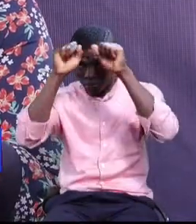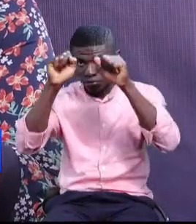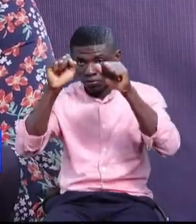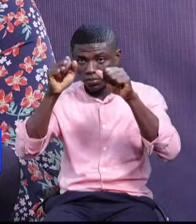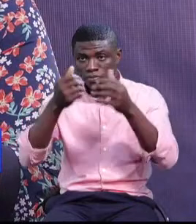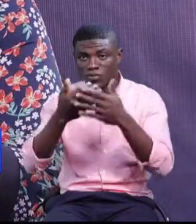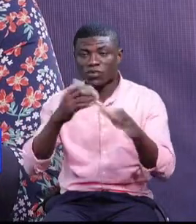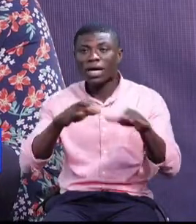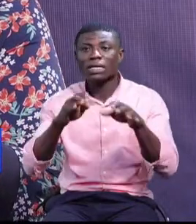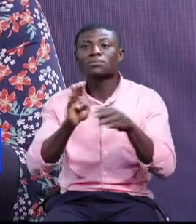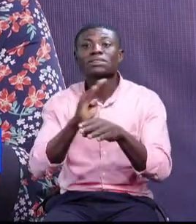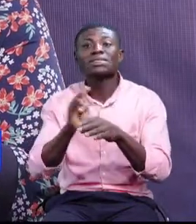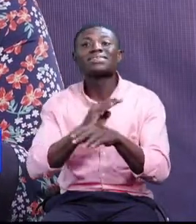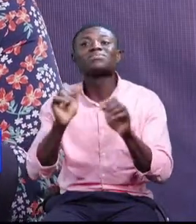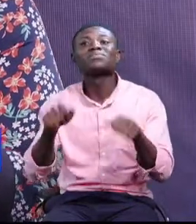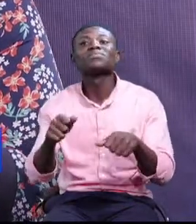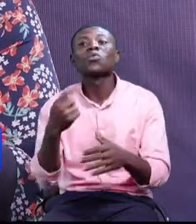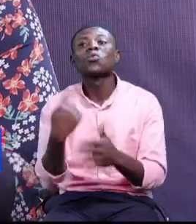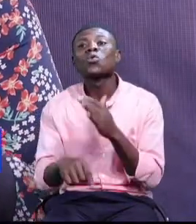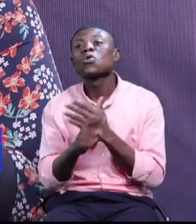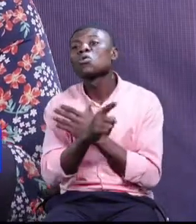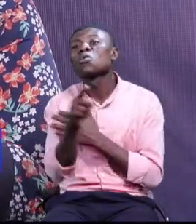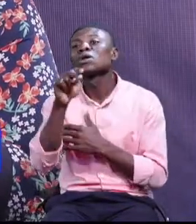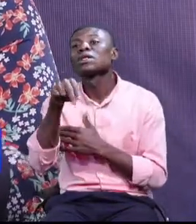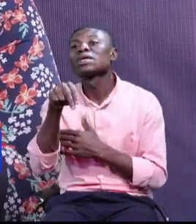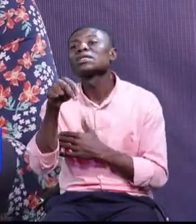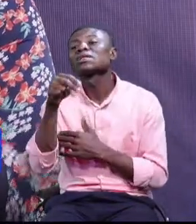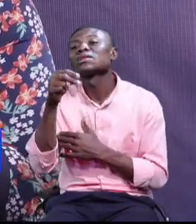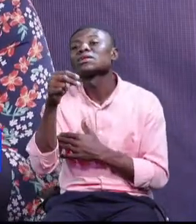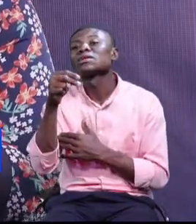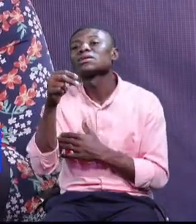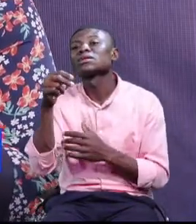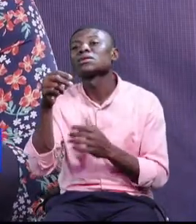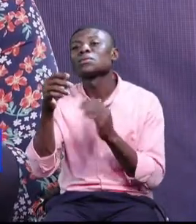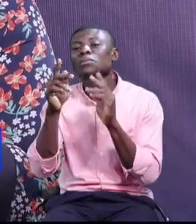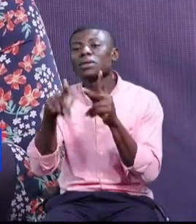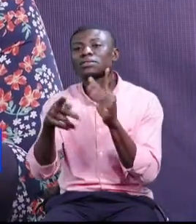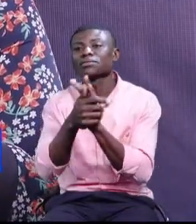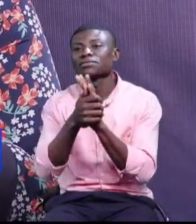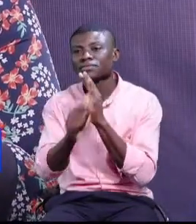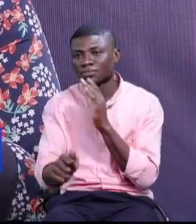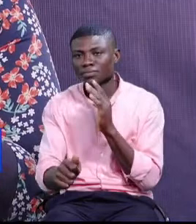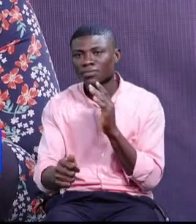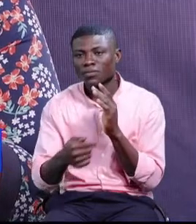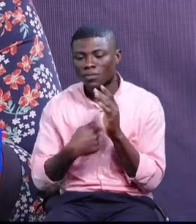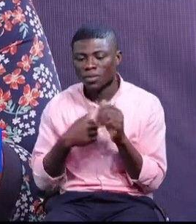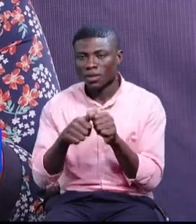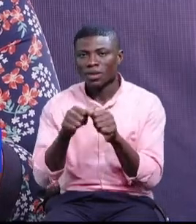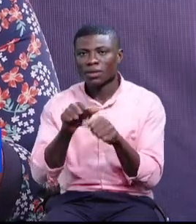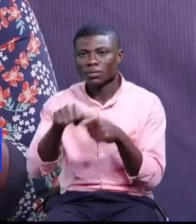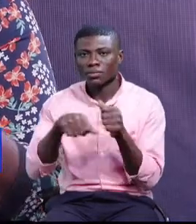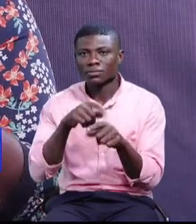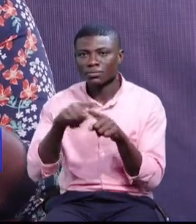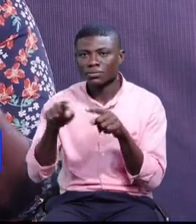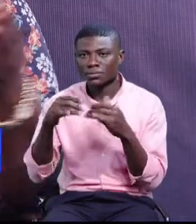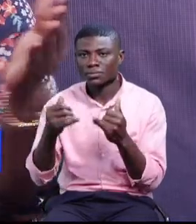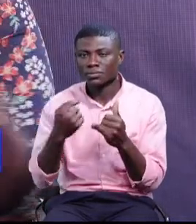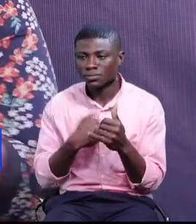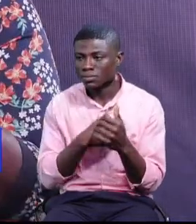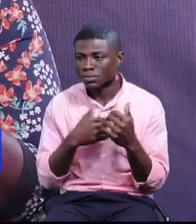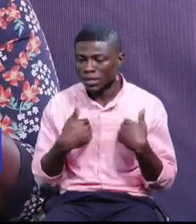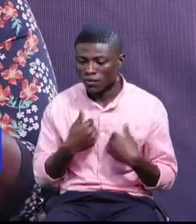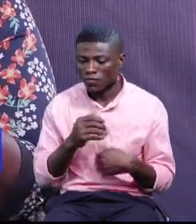do business. What you need to know is the expert. I mean, I keep going about, but then we have